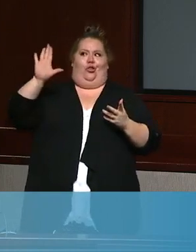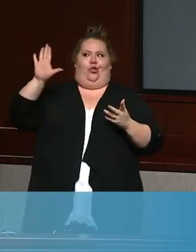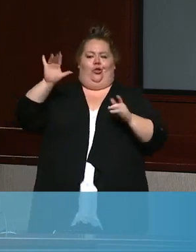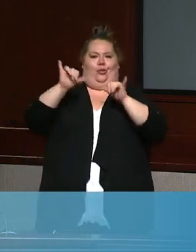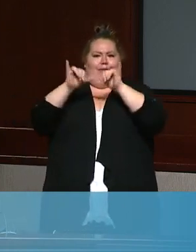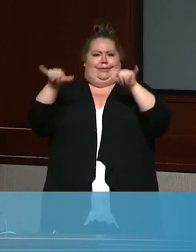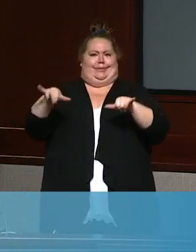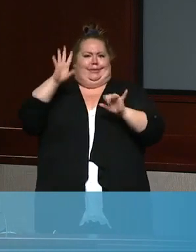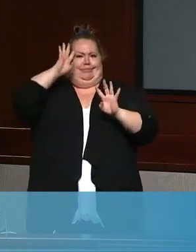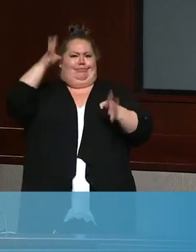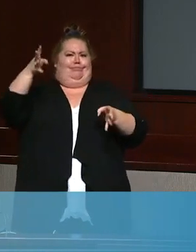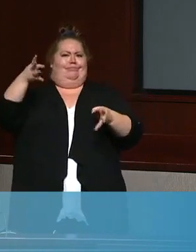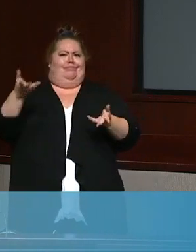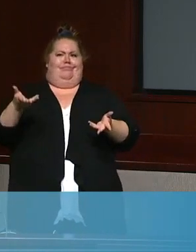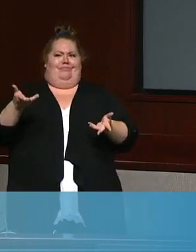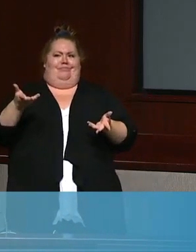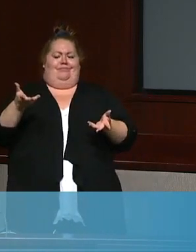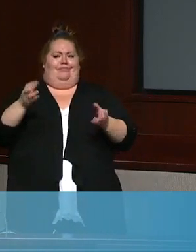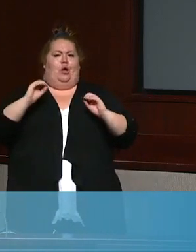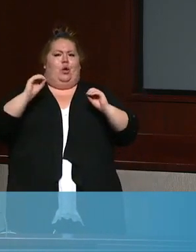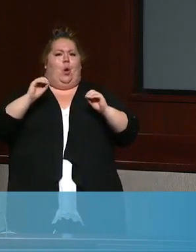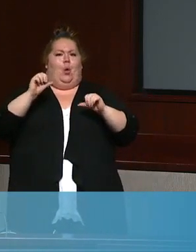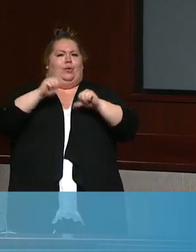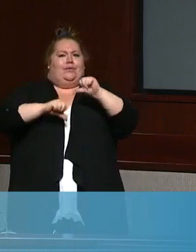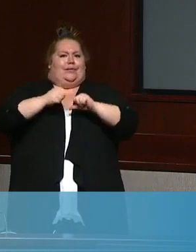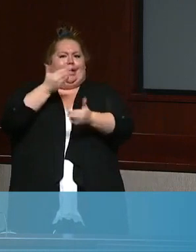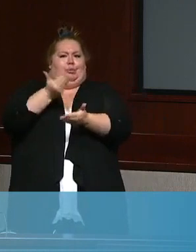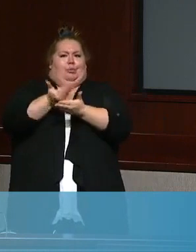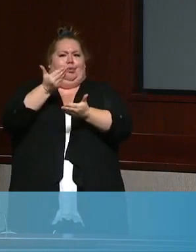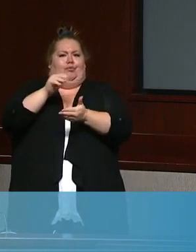that doesn't really have any scientific basis,